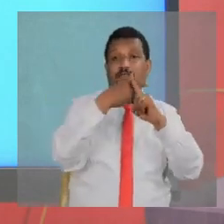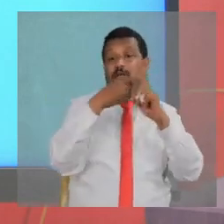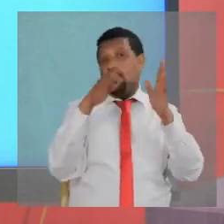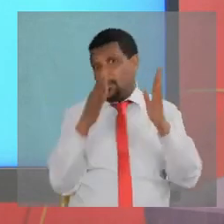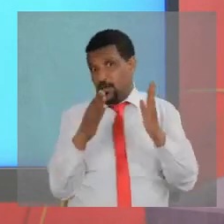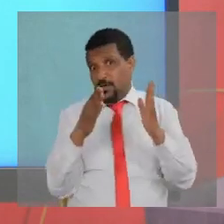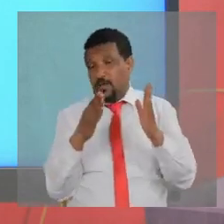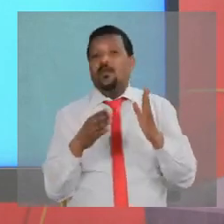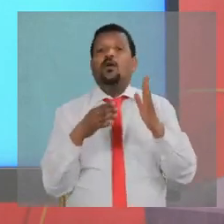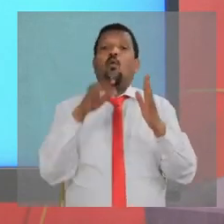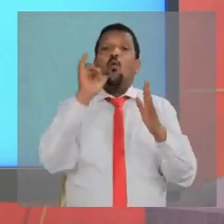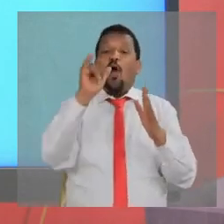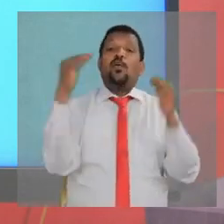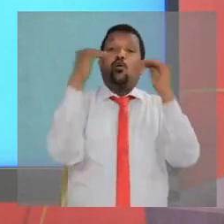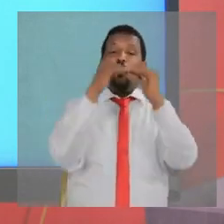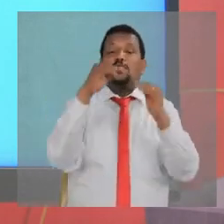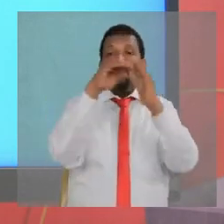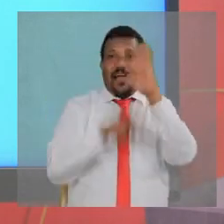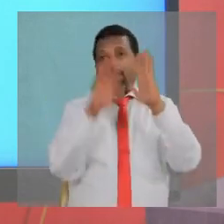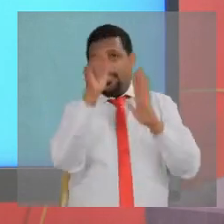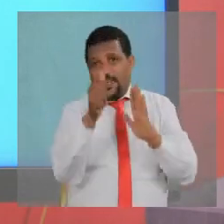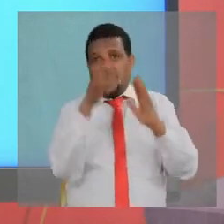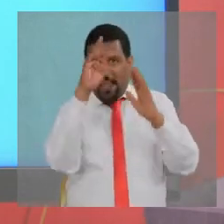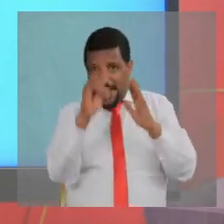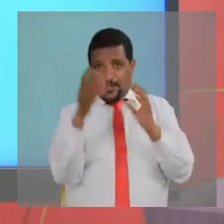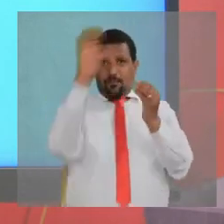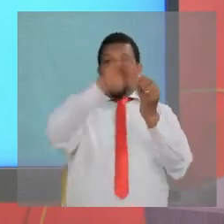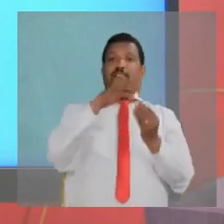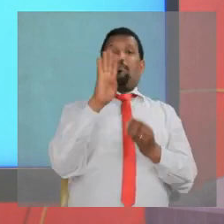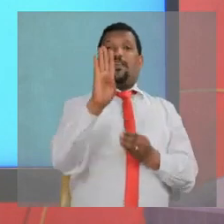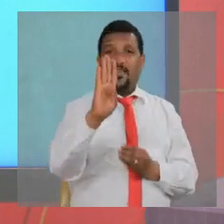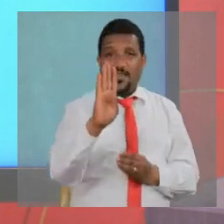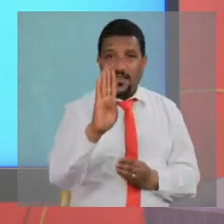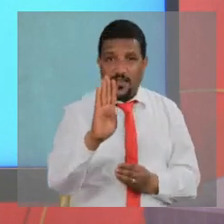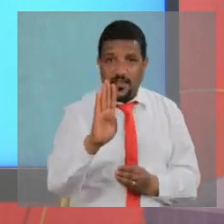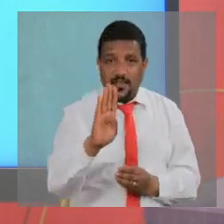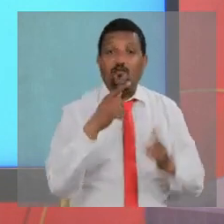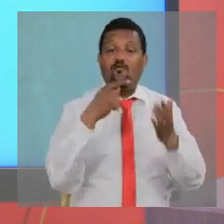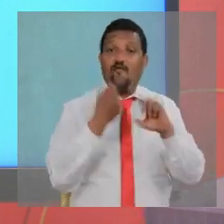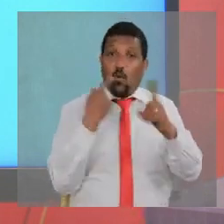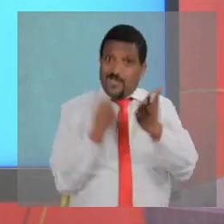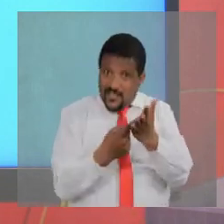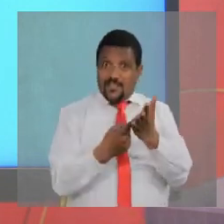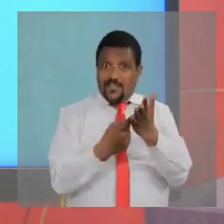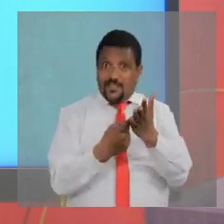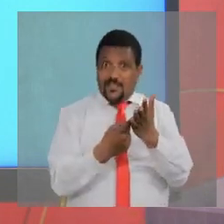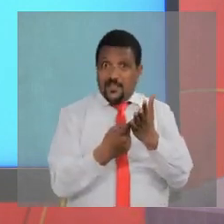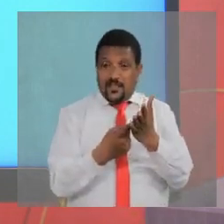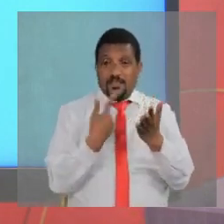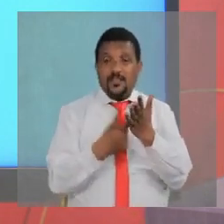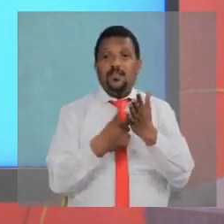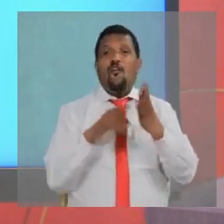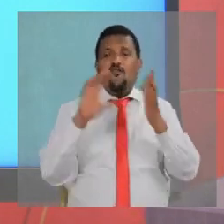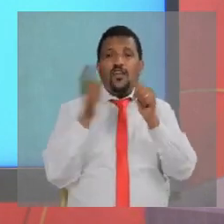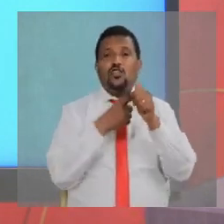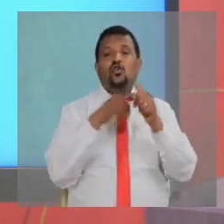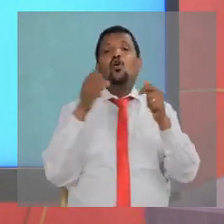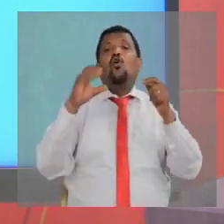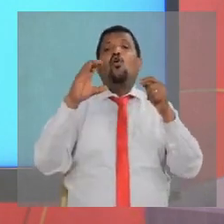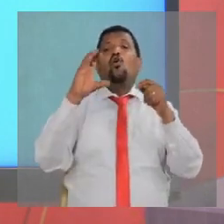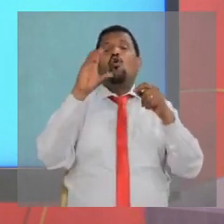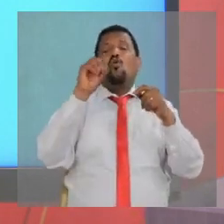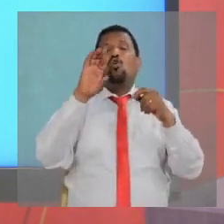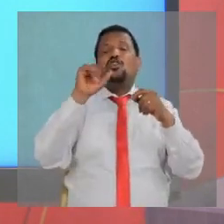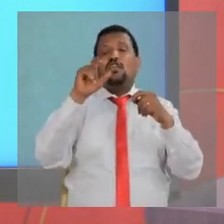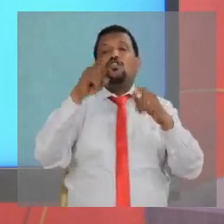y equals to minus 10 x plus b, and from this, let's take the first coordinate, take the value of